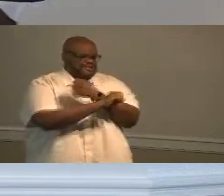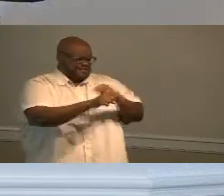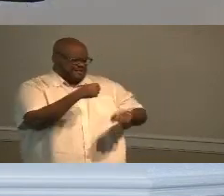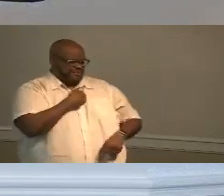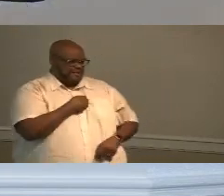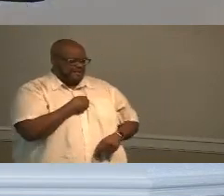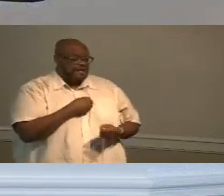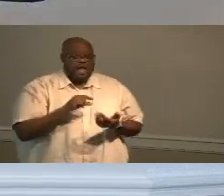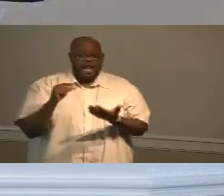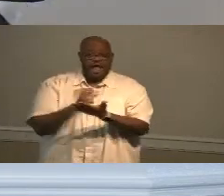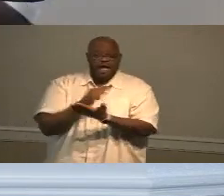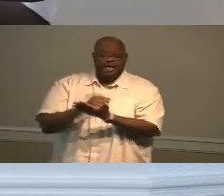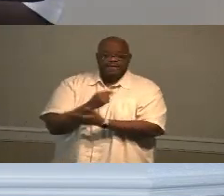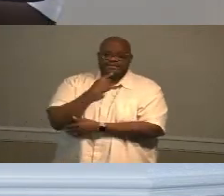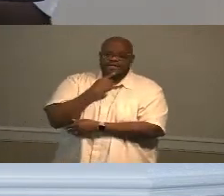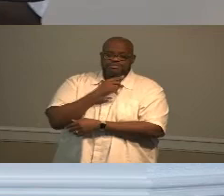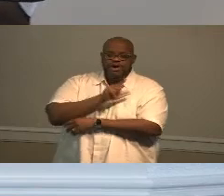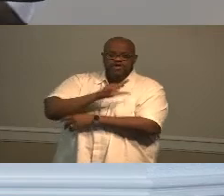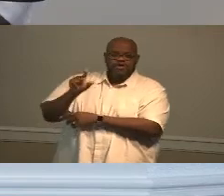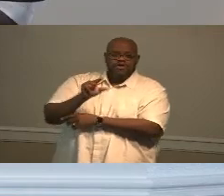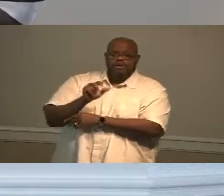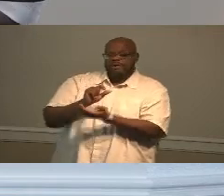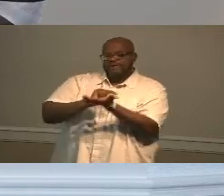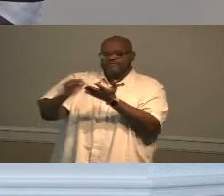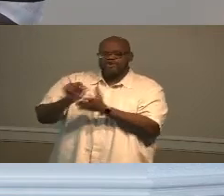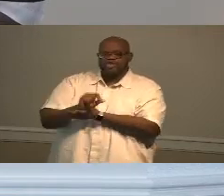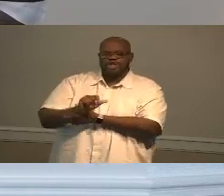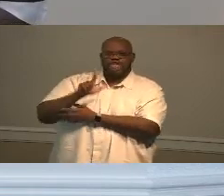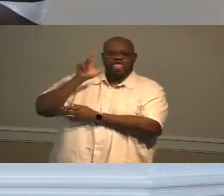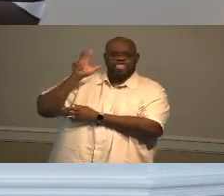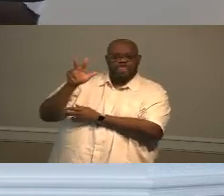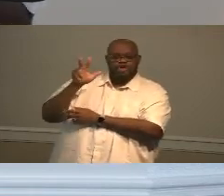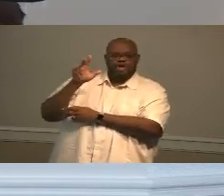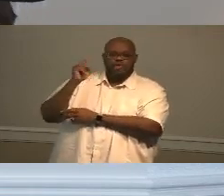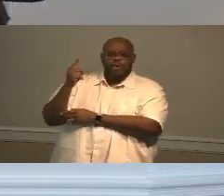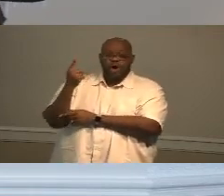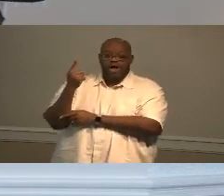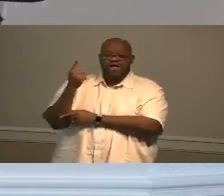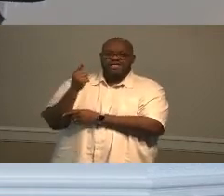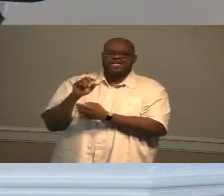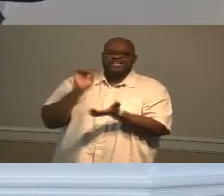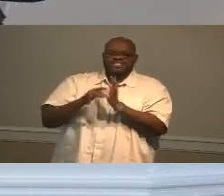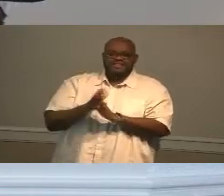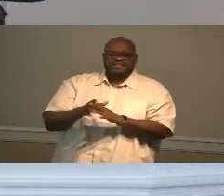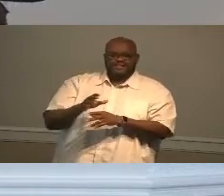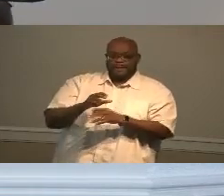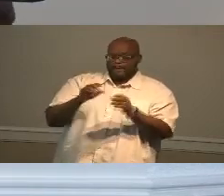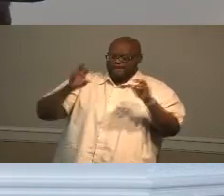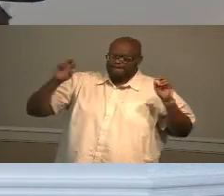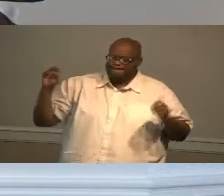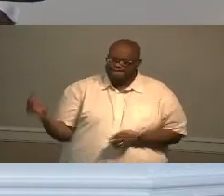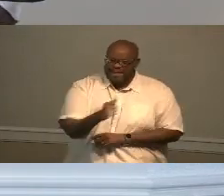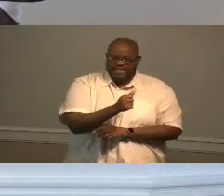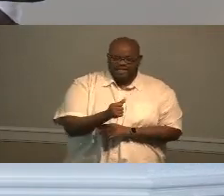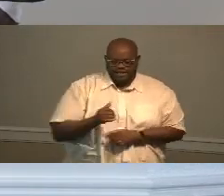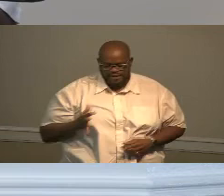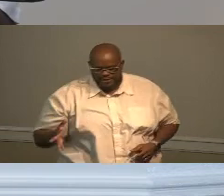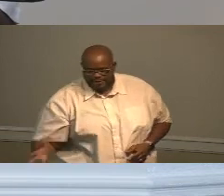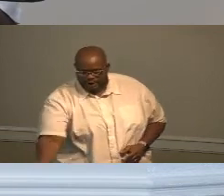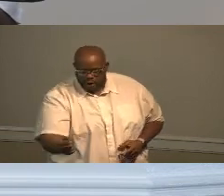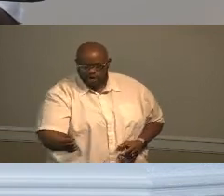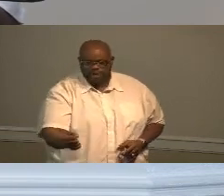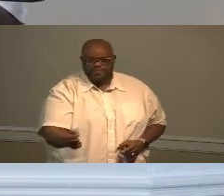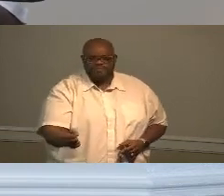And the text says, by verse 31, and immediately, Jesus stretched forth his hand, caught him.